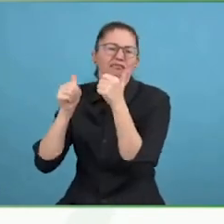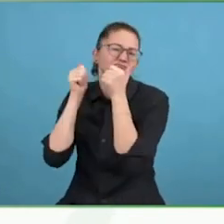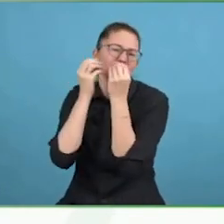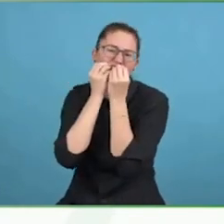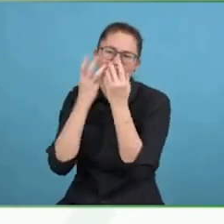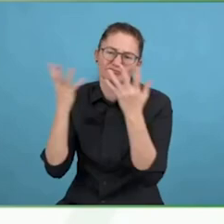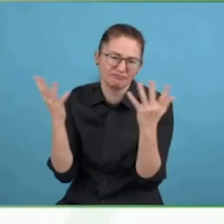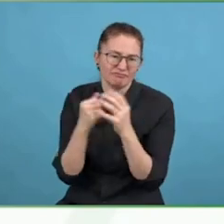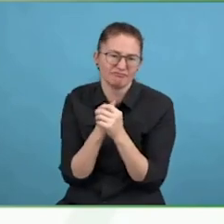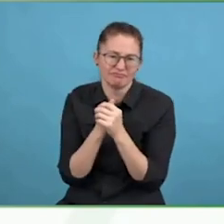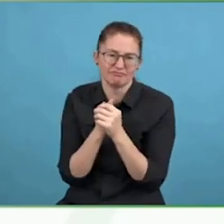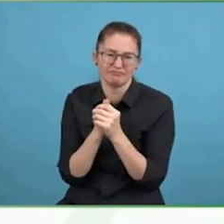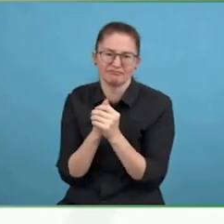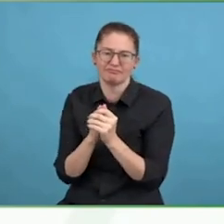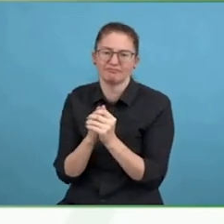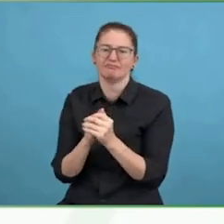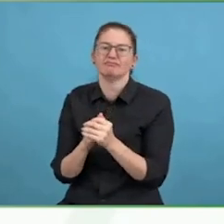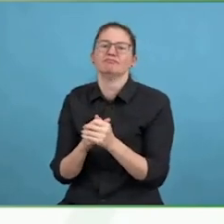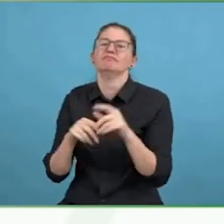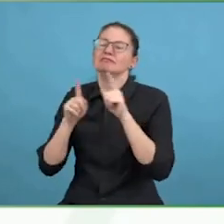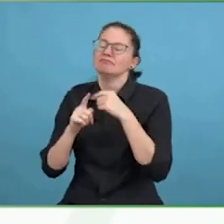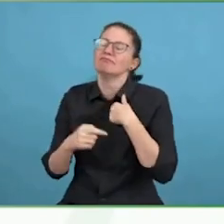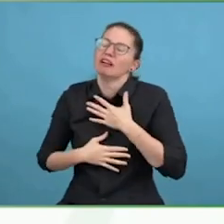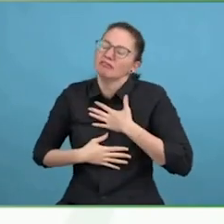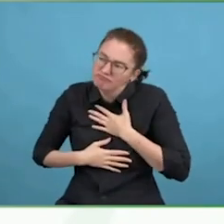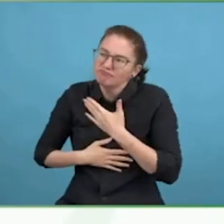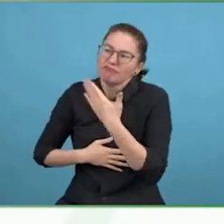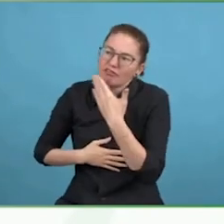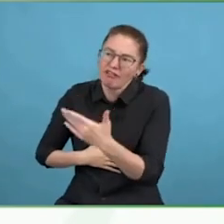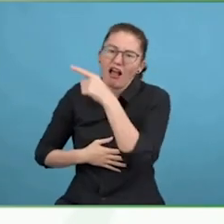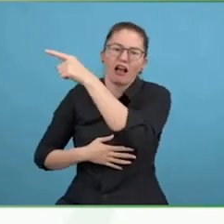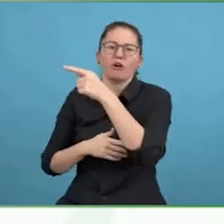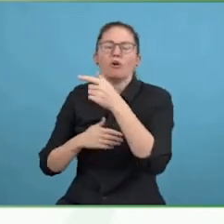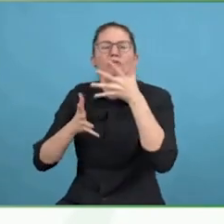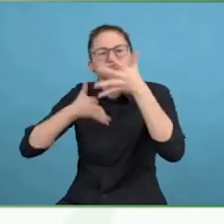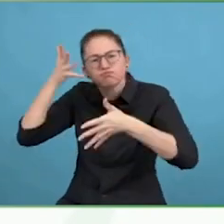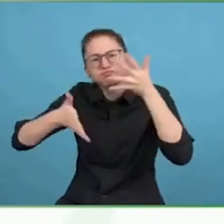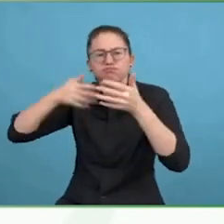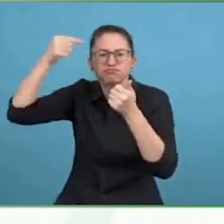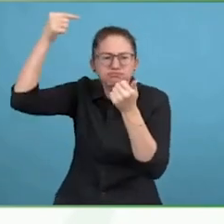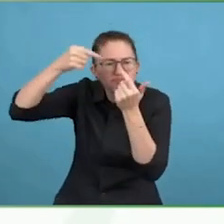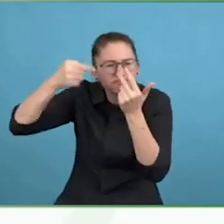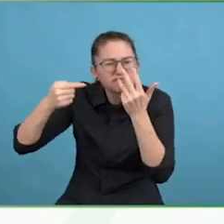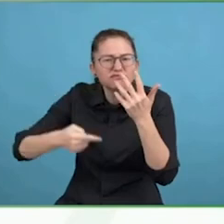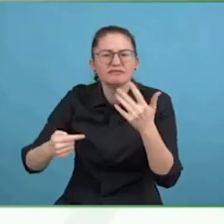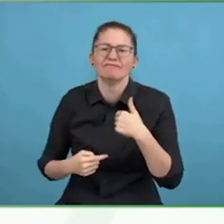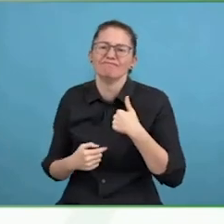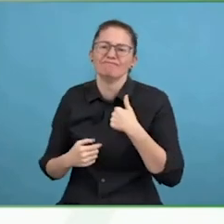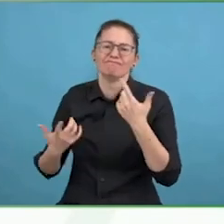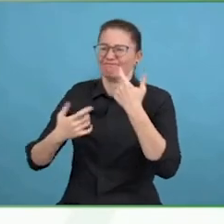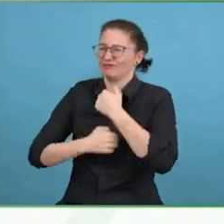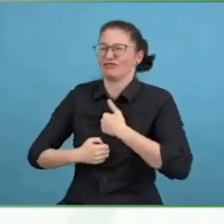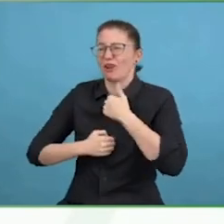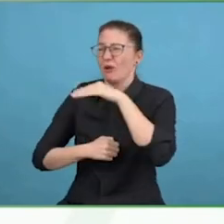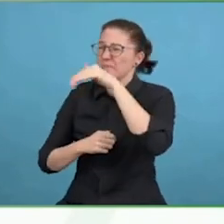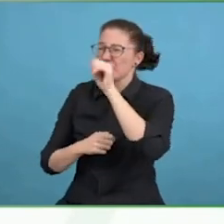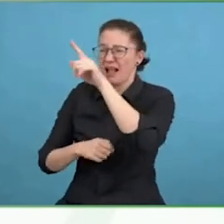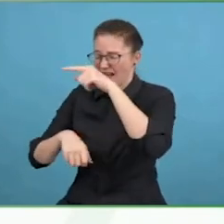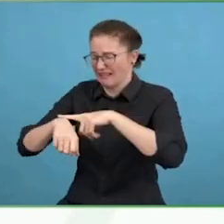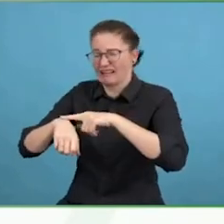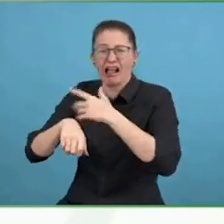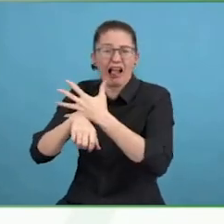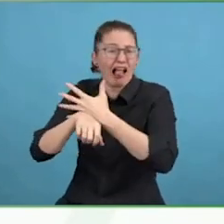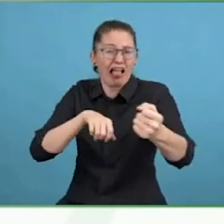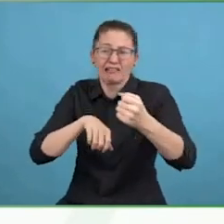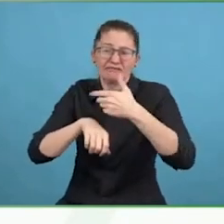to be with you, if only virtually, today. I'm only sad that I've never been to Isfahan. It was my